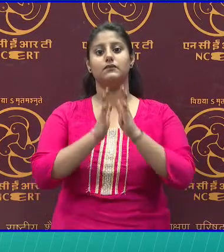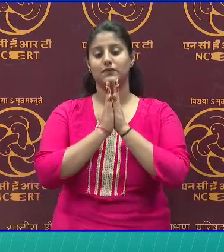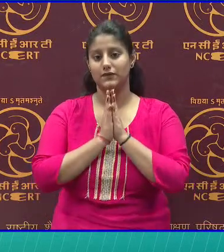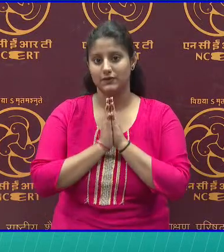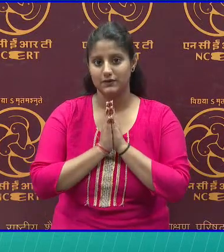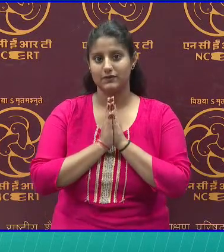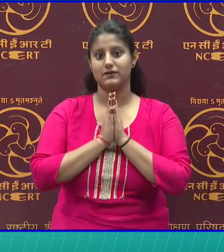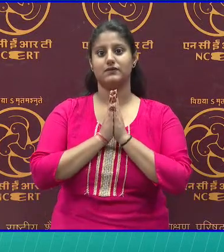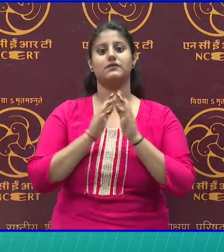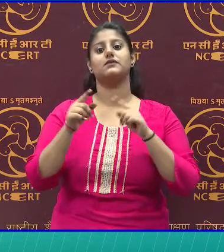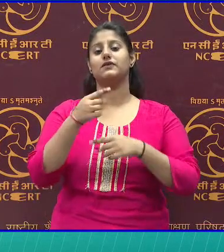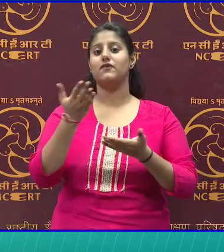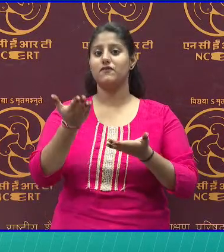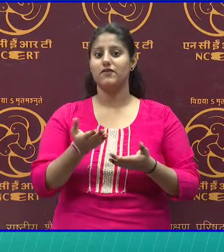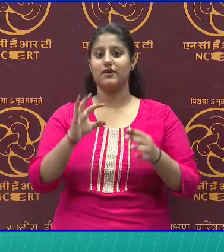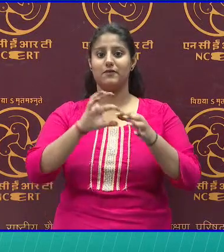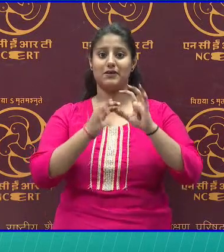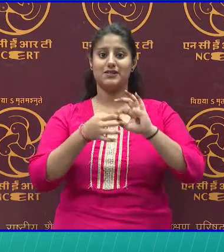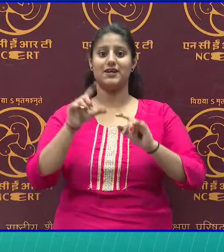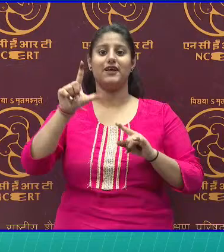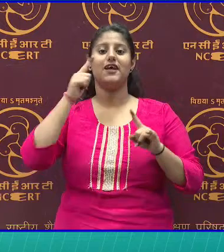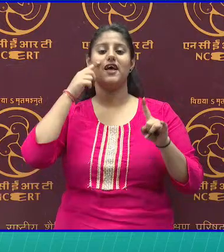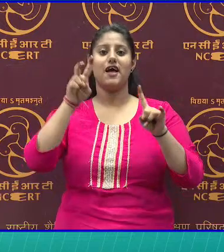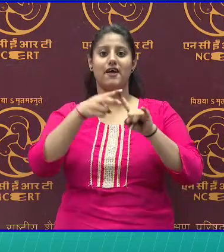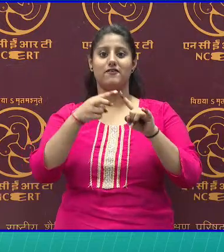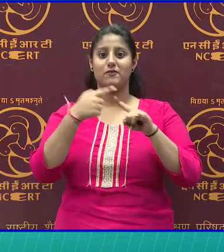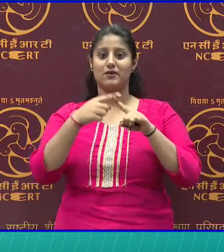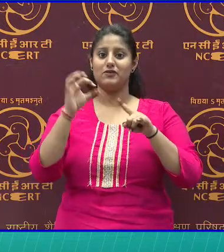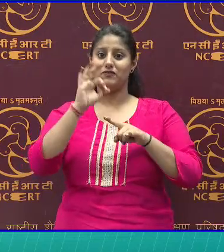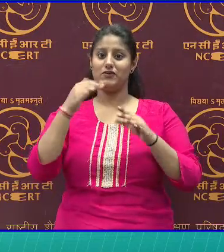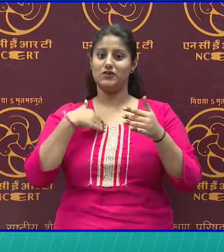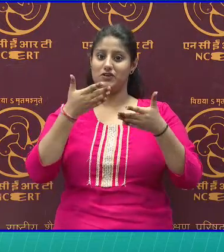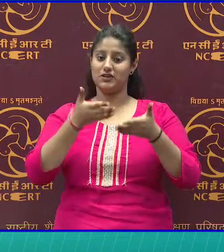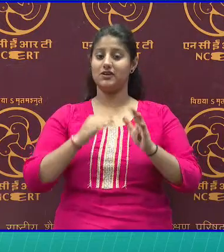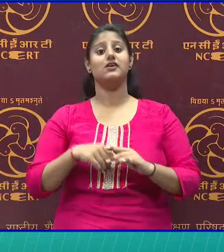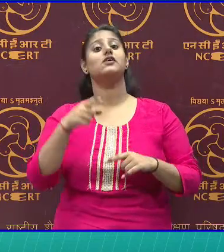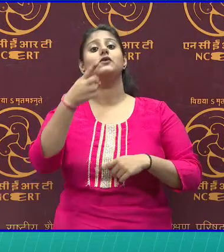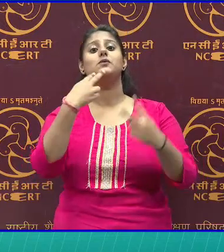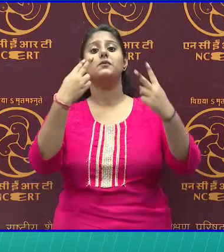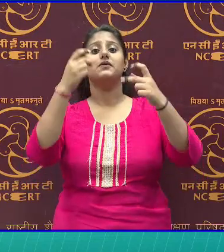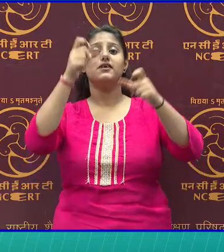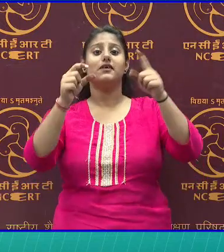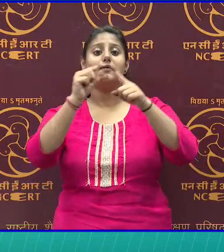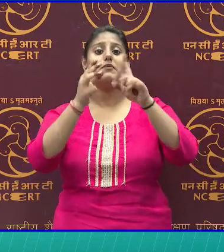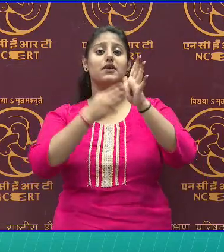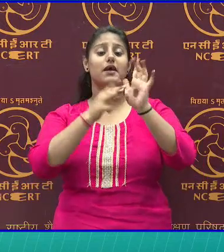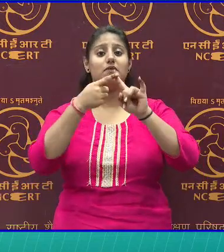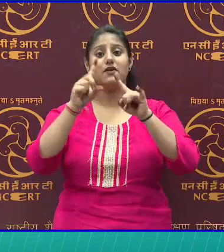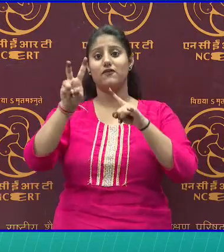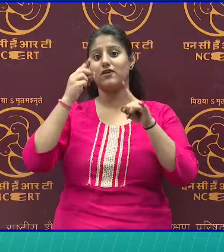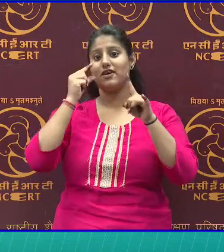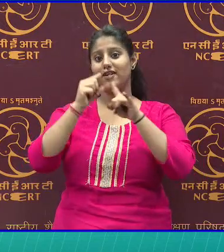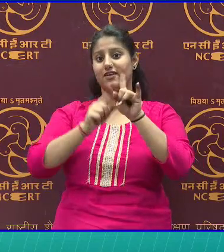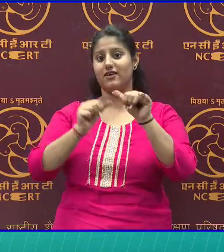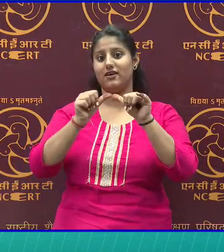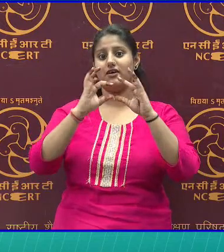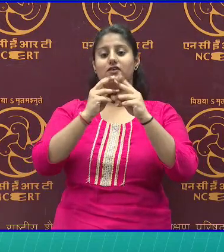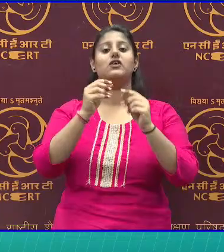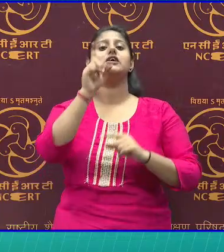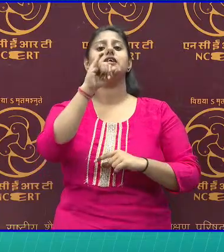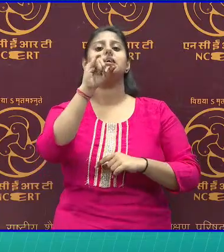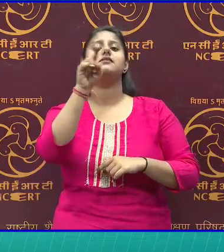Namaskar. Welcome to NCERT's live and official session. You're watching us on PM eVidya channels 6 to